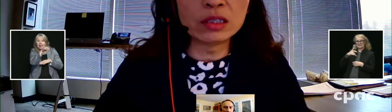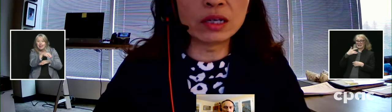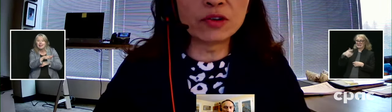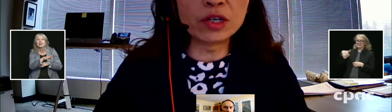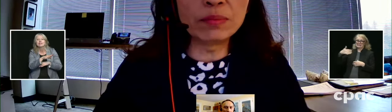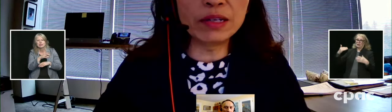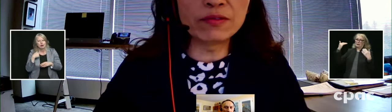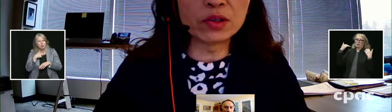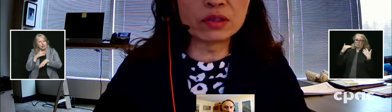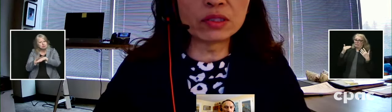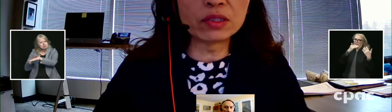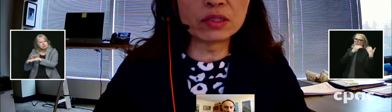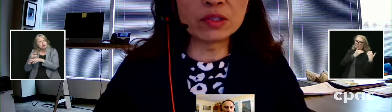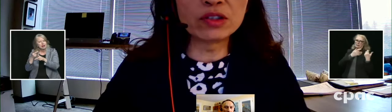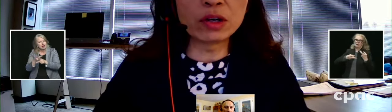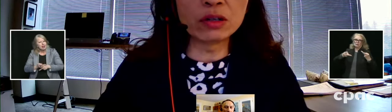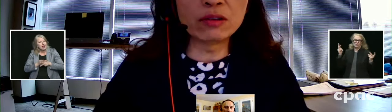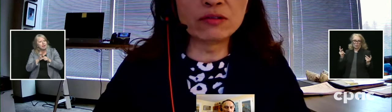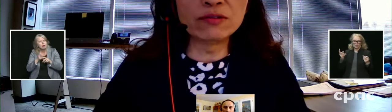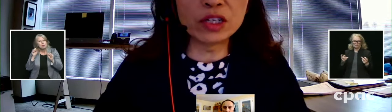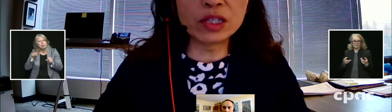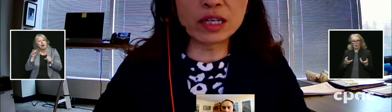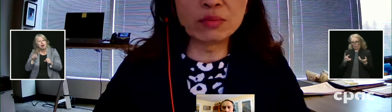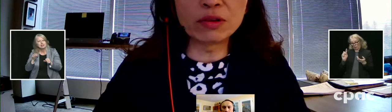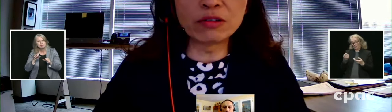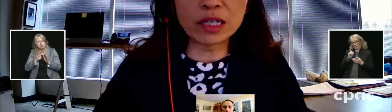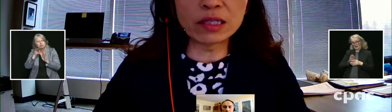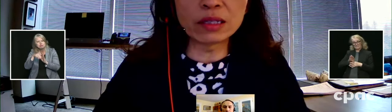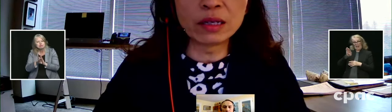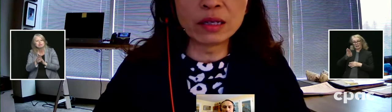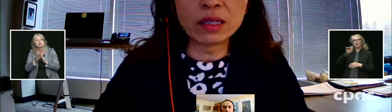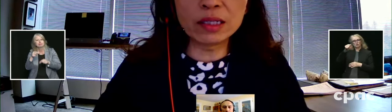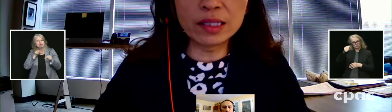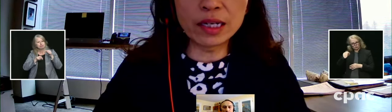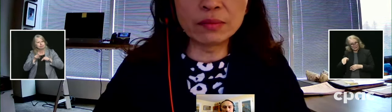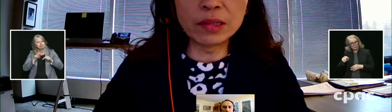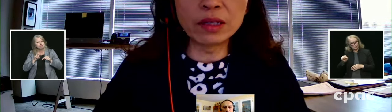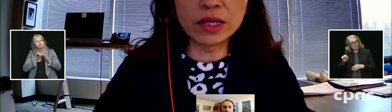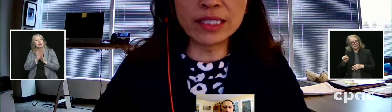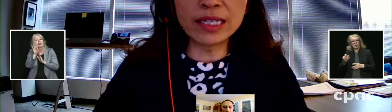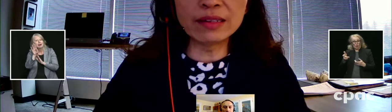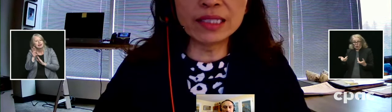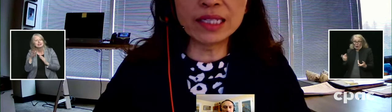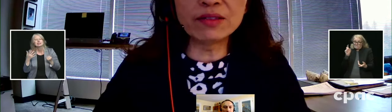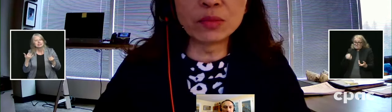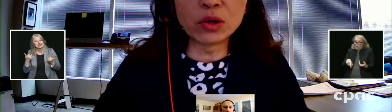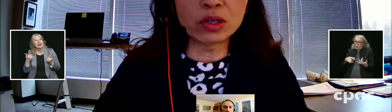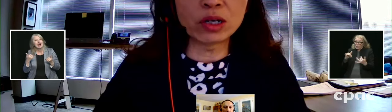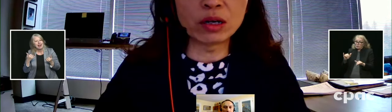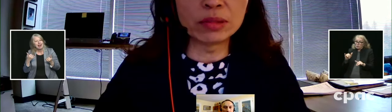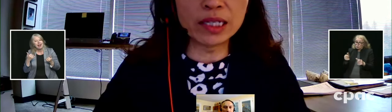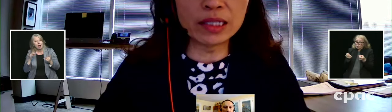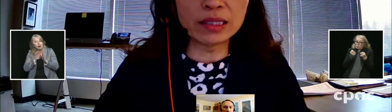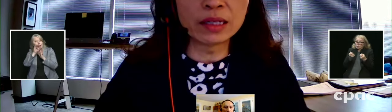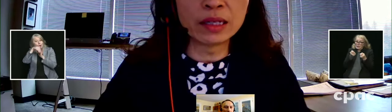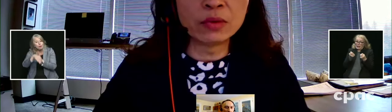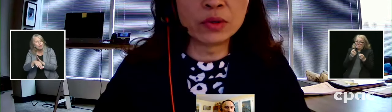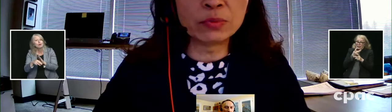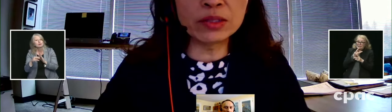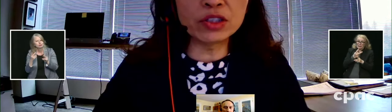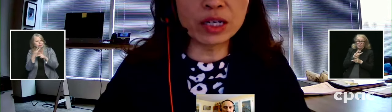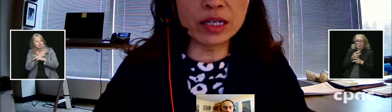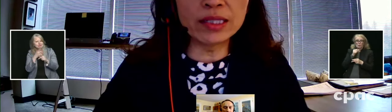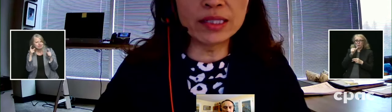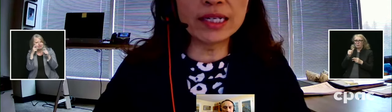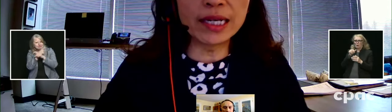to avoid pitfalls that would stall or reverse our progress. This time, the way down is even more complicated, with